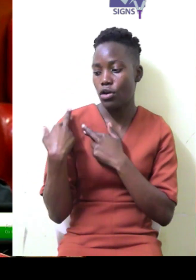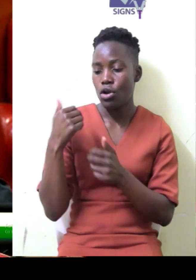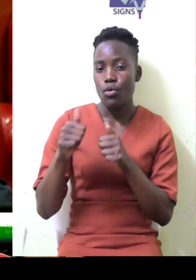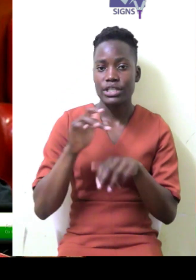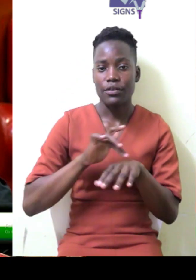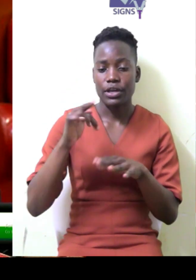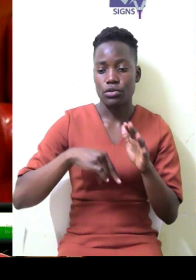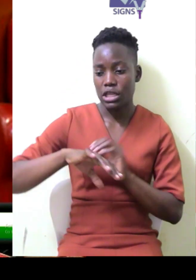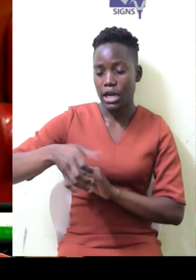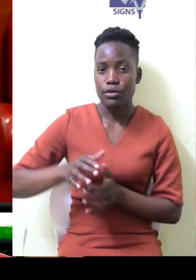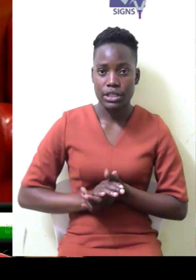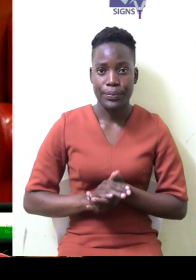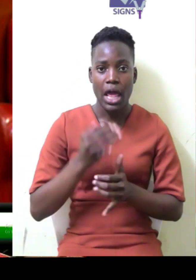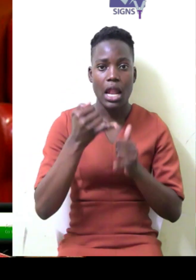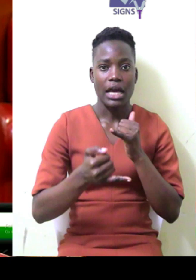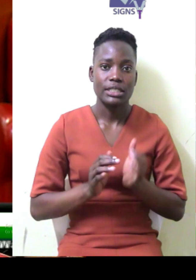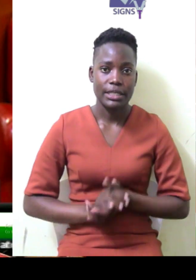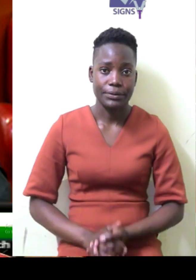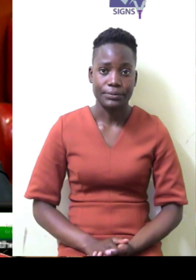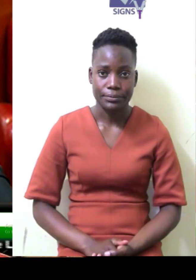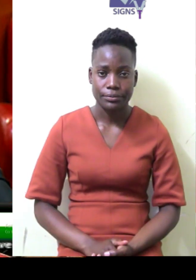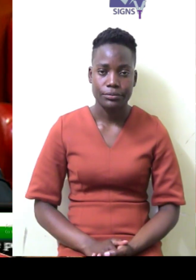that you need to bear in mind. Lastly,